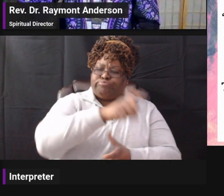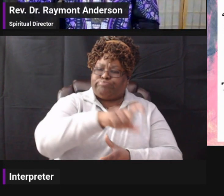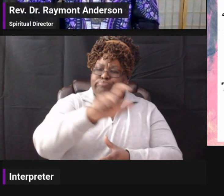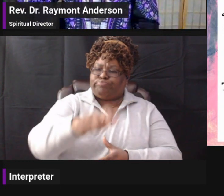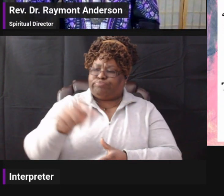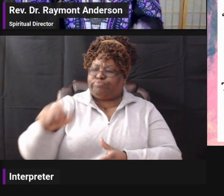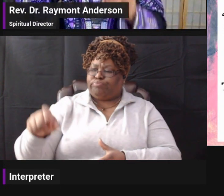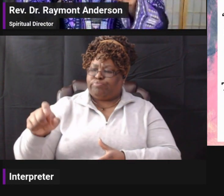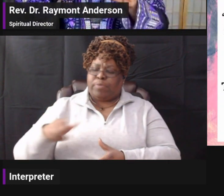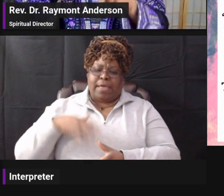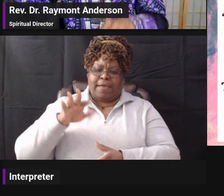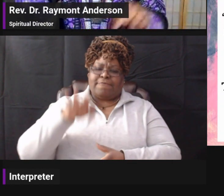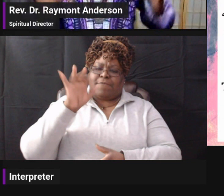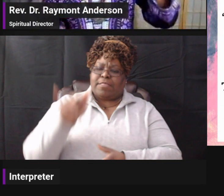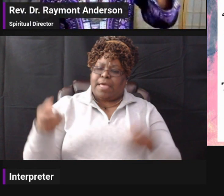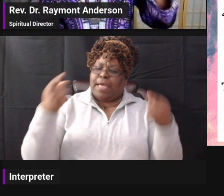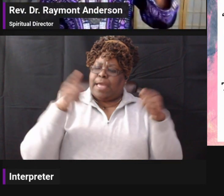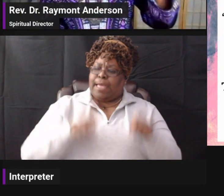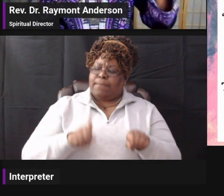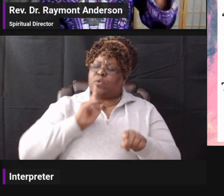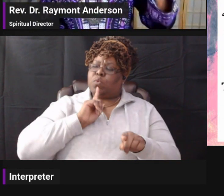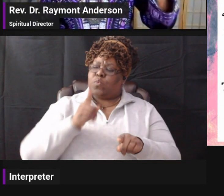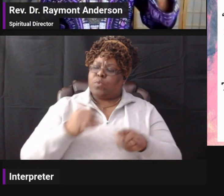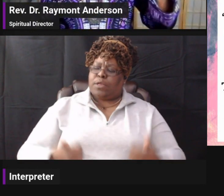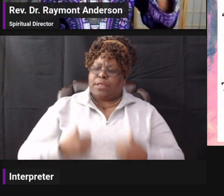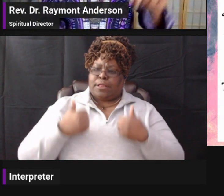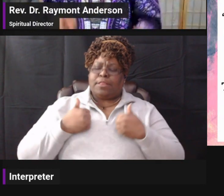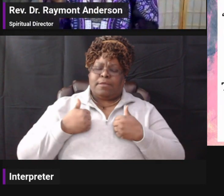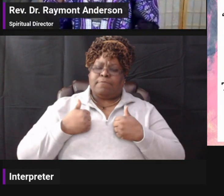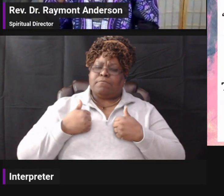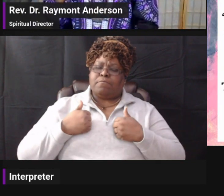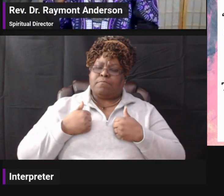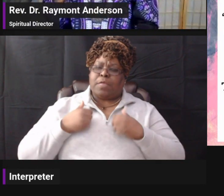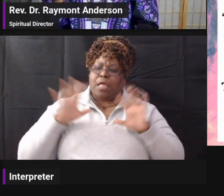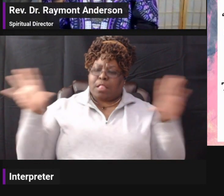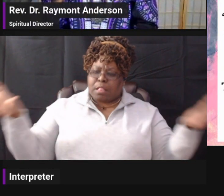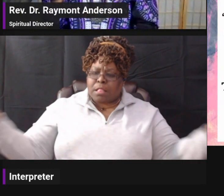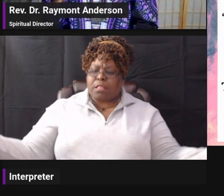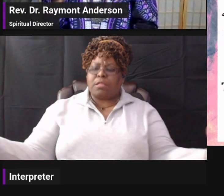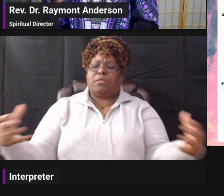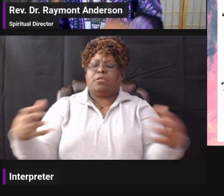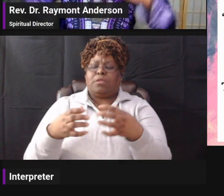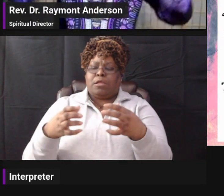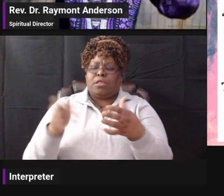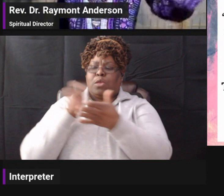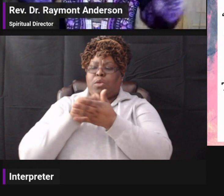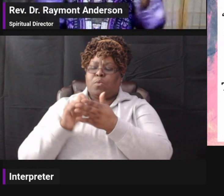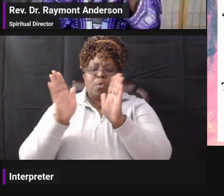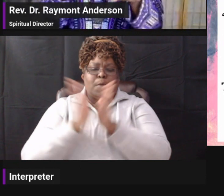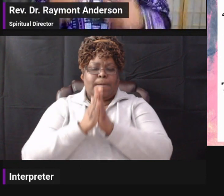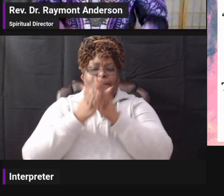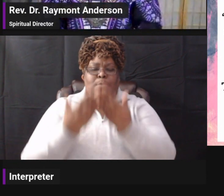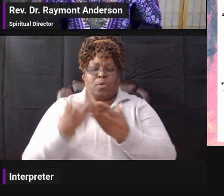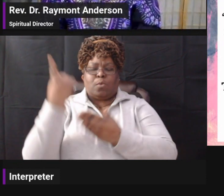that happened in real life, and that happened in real life, and that happened in real life, and